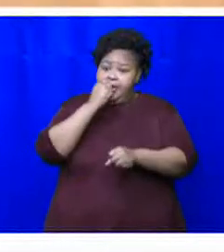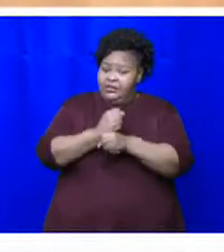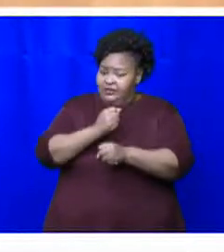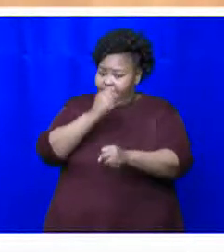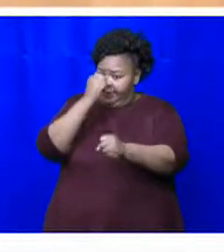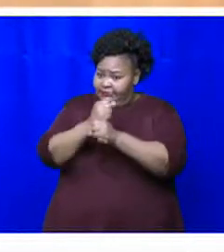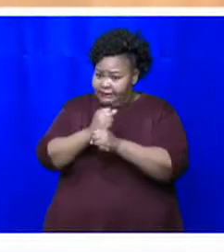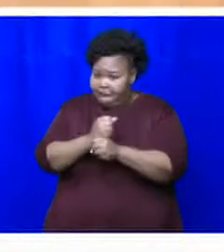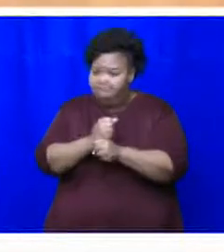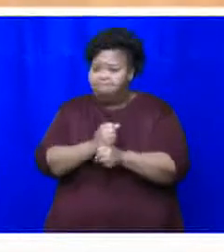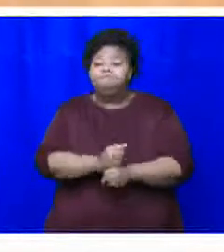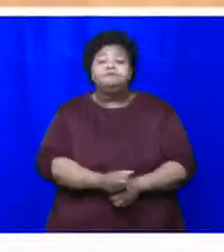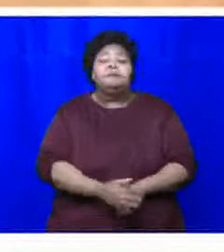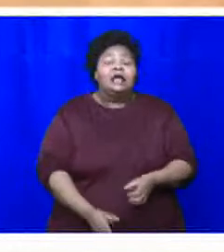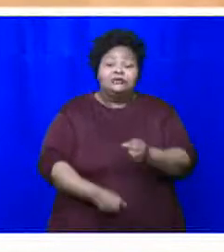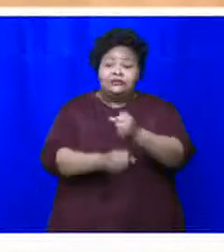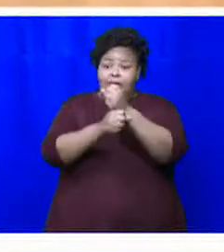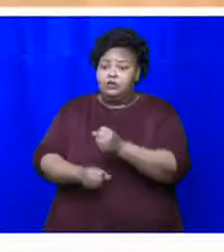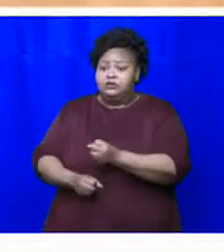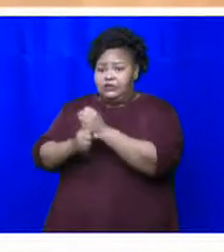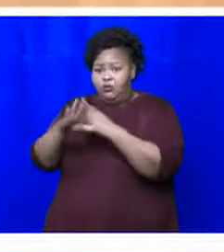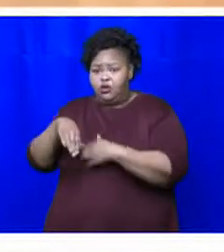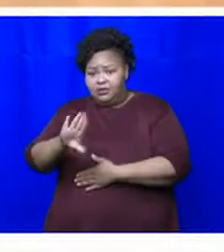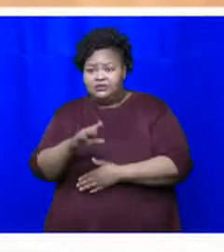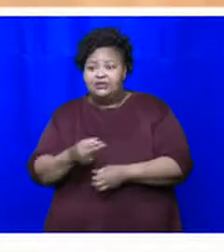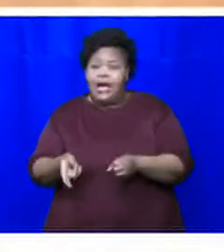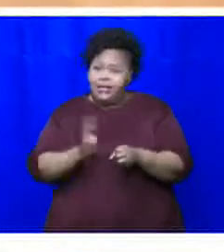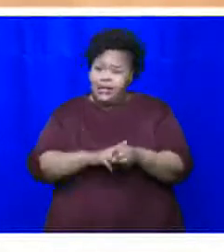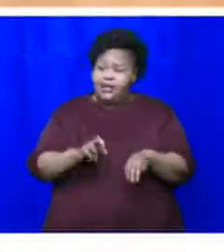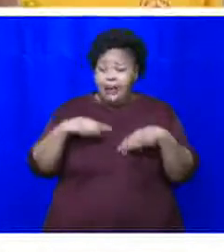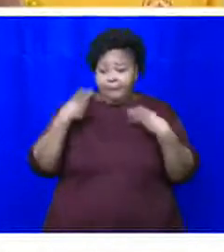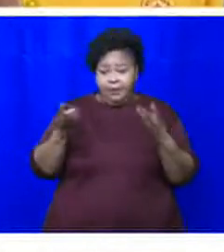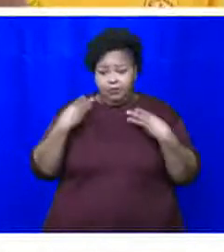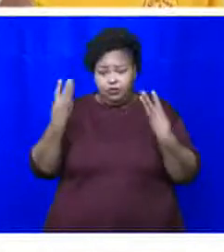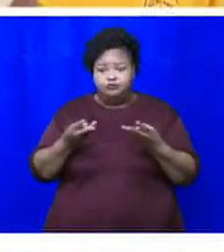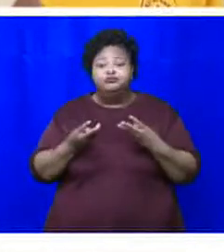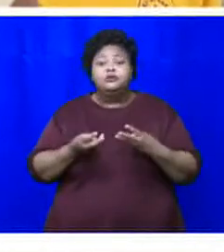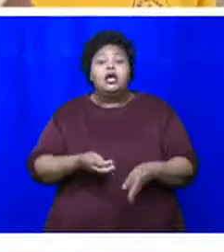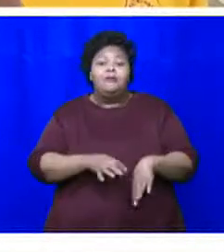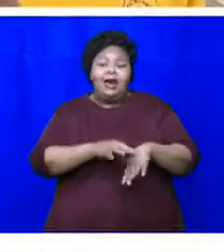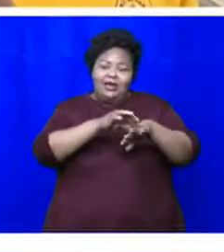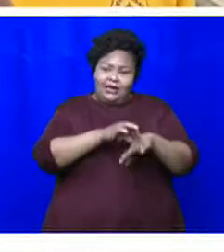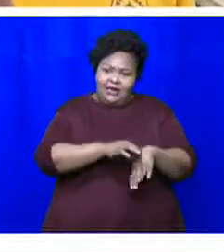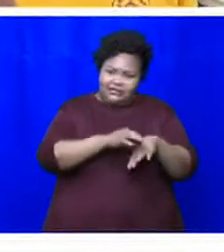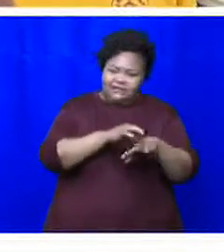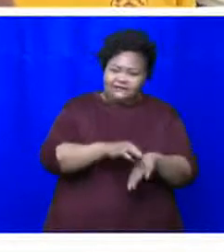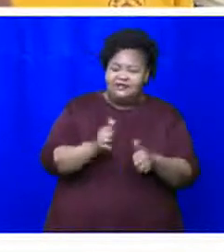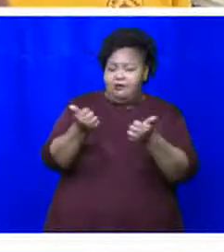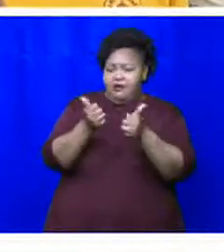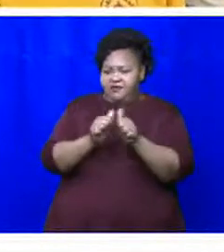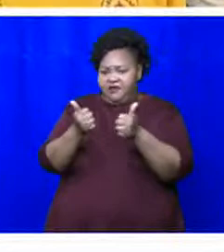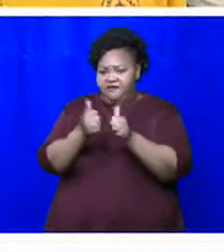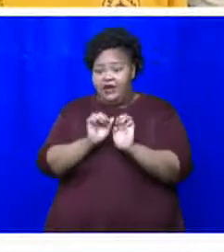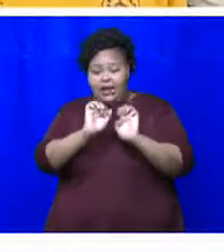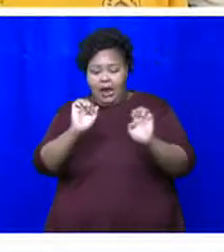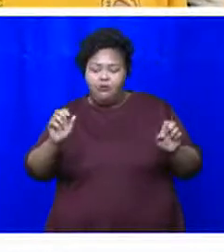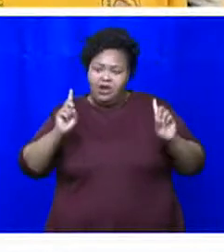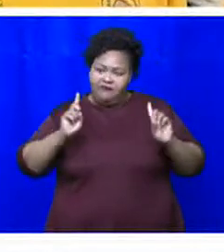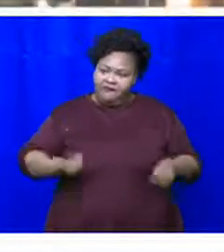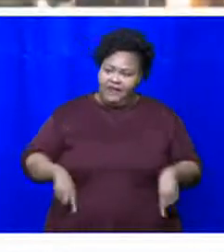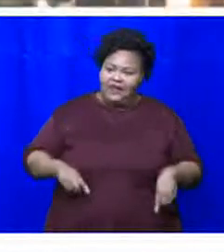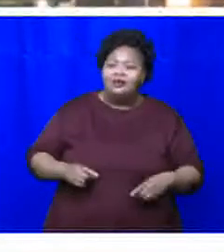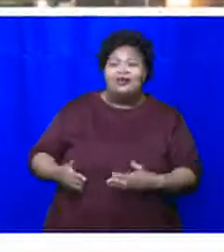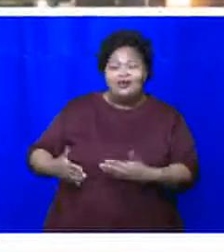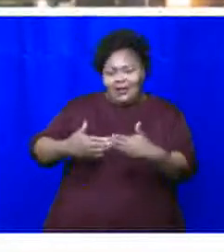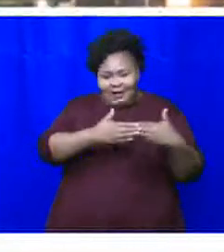kulabo labalahlekelwe tihlobo nebangani. Etinsabeni, Pika Pholile Maziya, kumathapha.